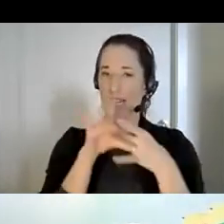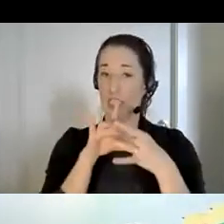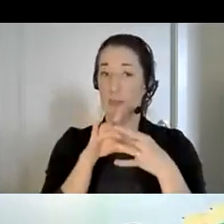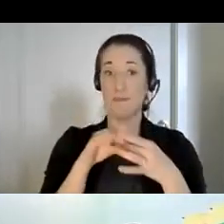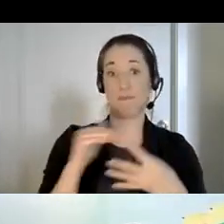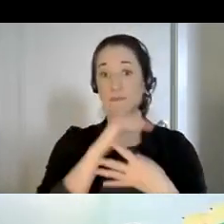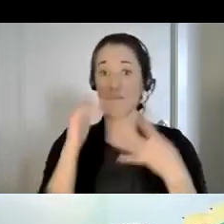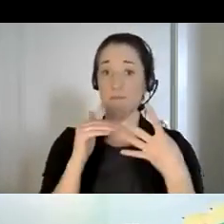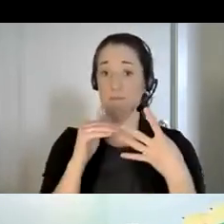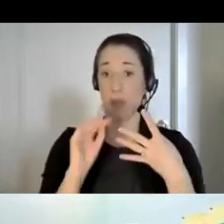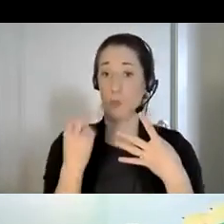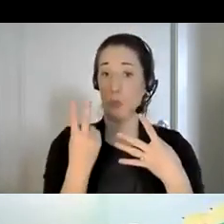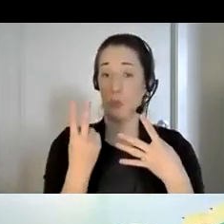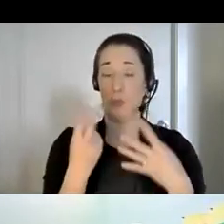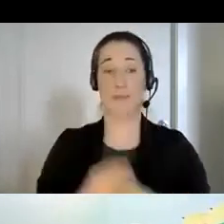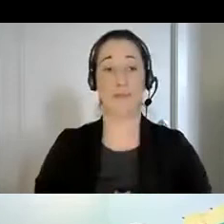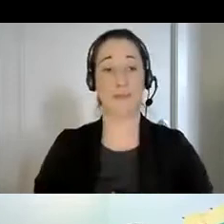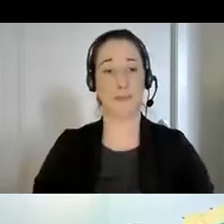2.